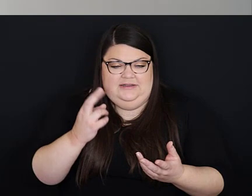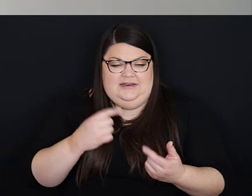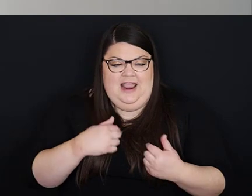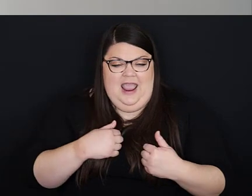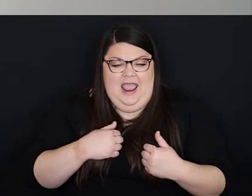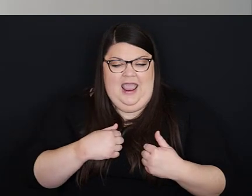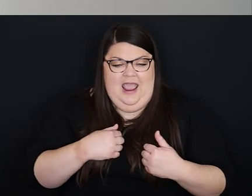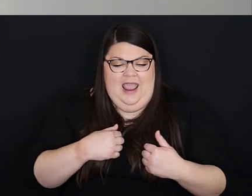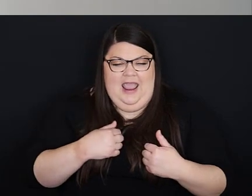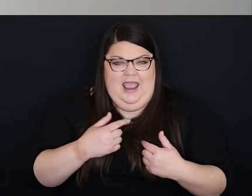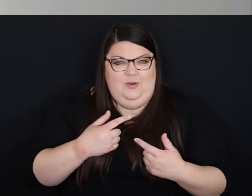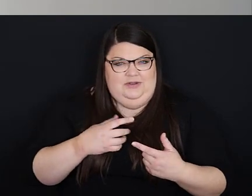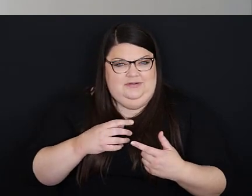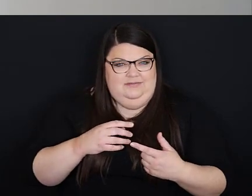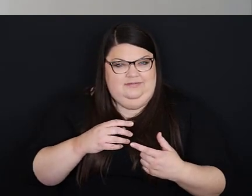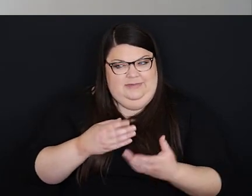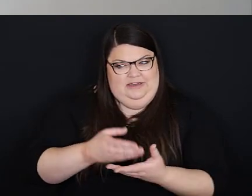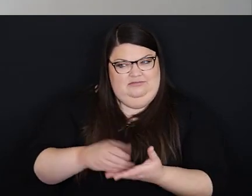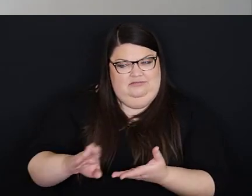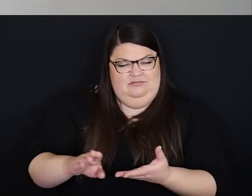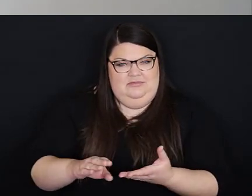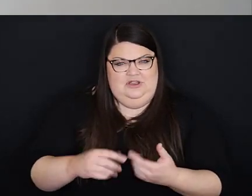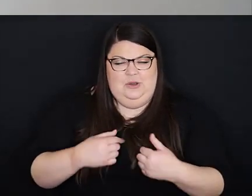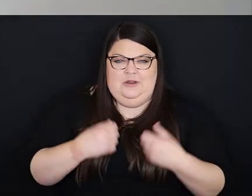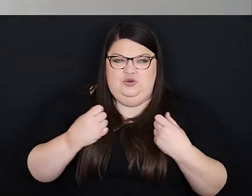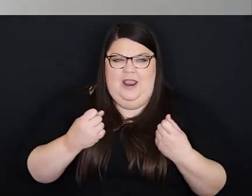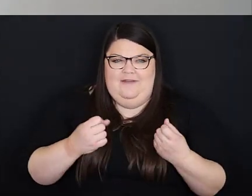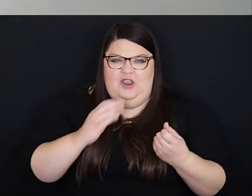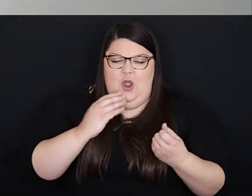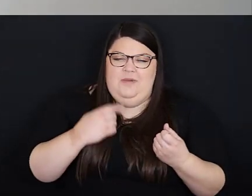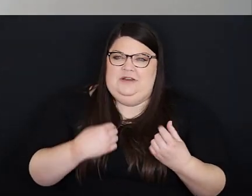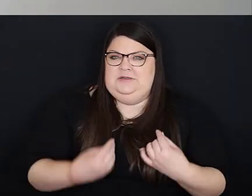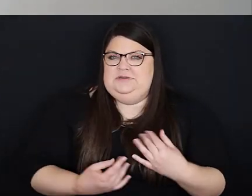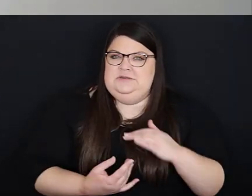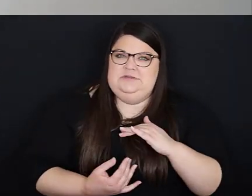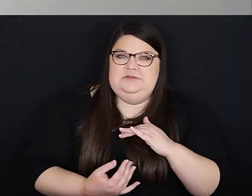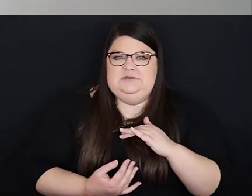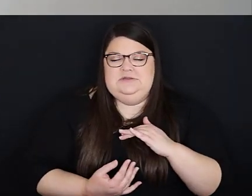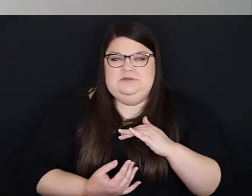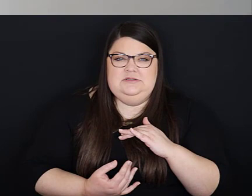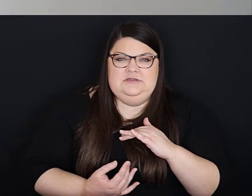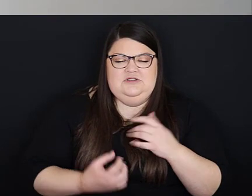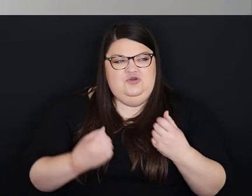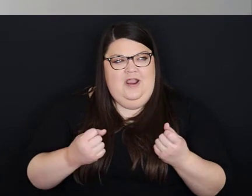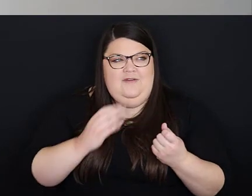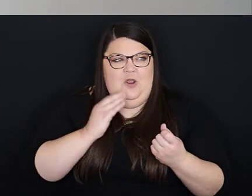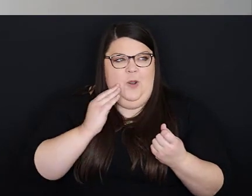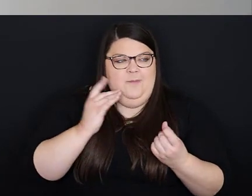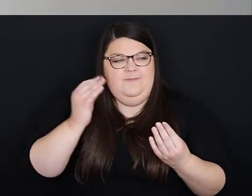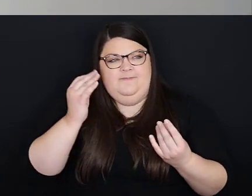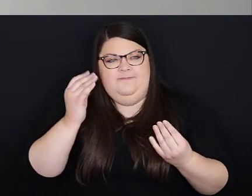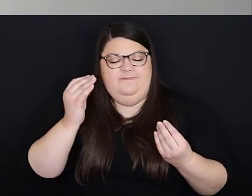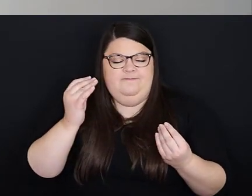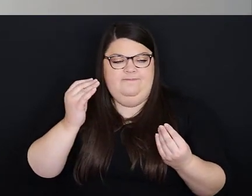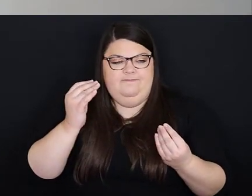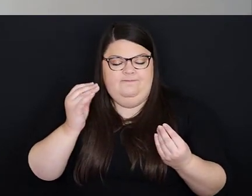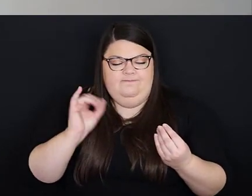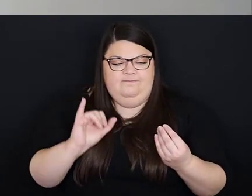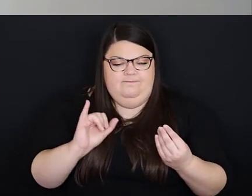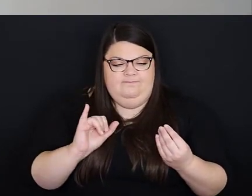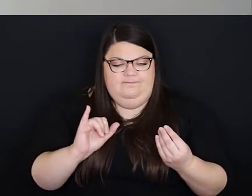I realized I was being shined on, you know. So as I was driving home, I was just furious. And I was thinking, well, you